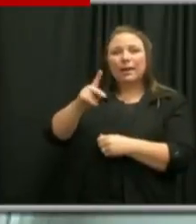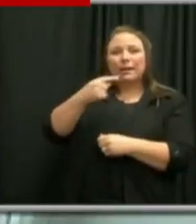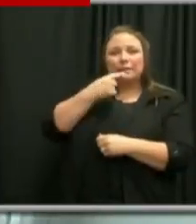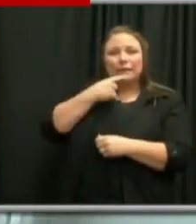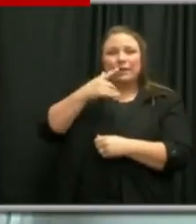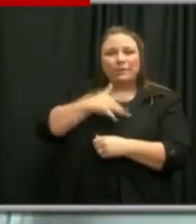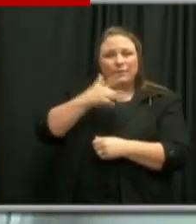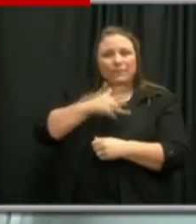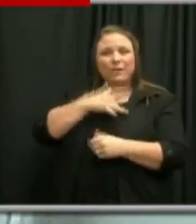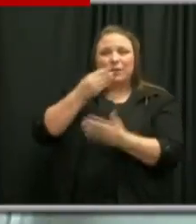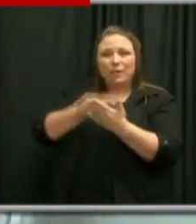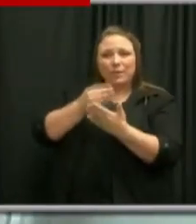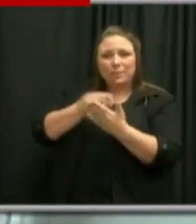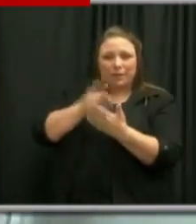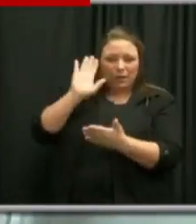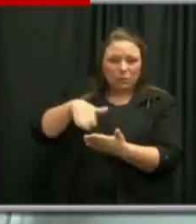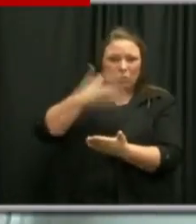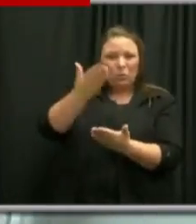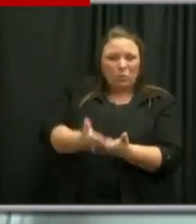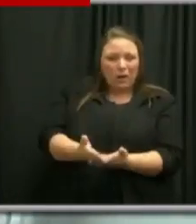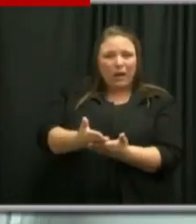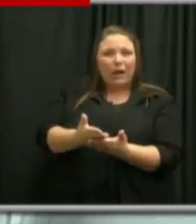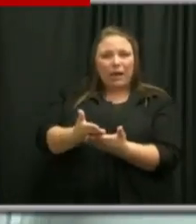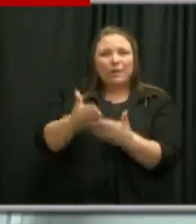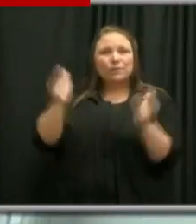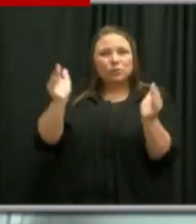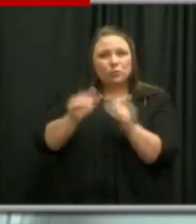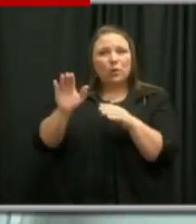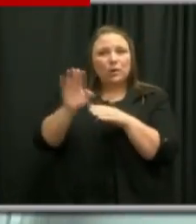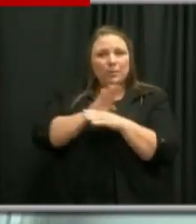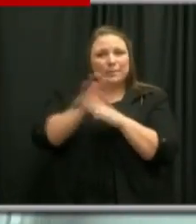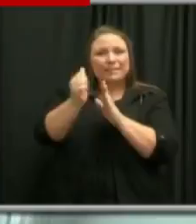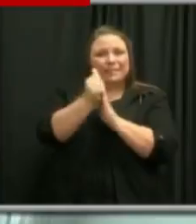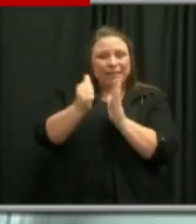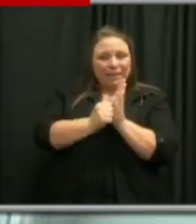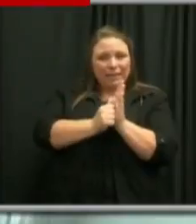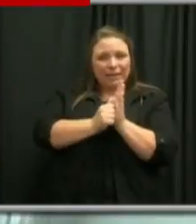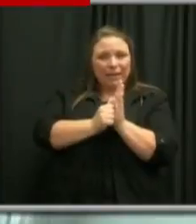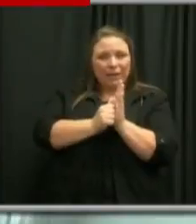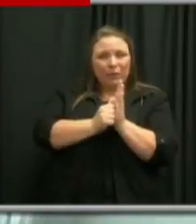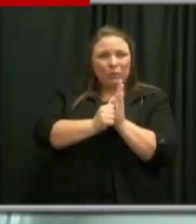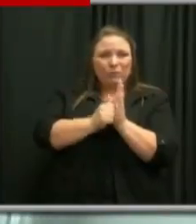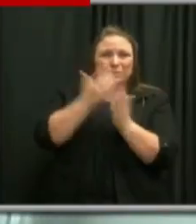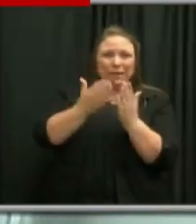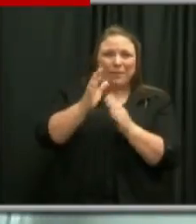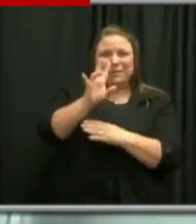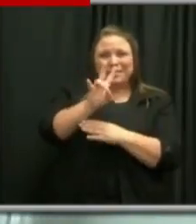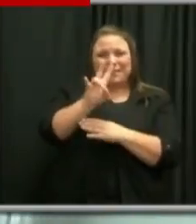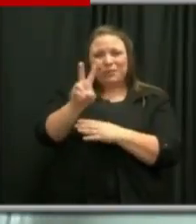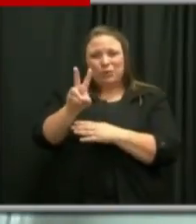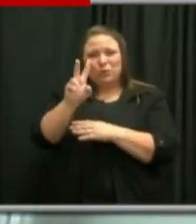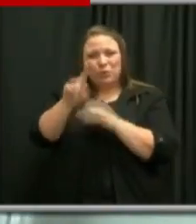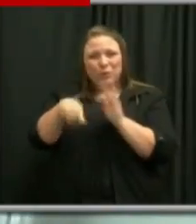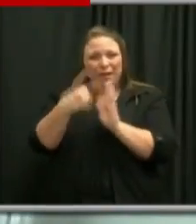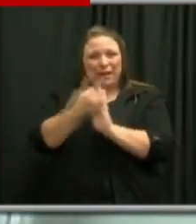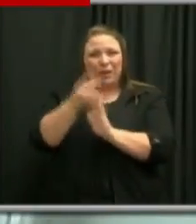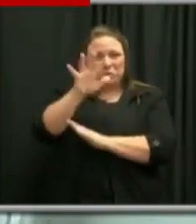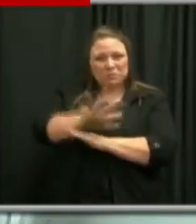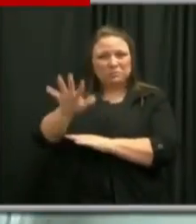door, into the accounts of small business owners within 72 hours. That's what we're